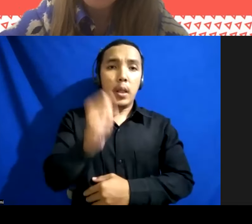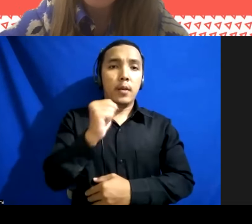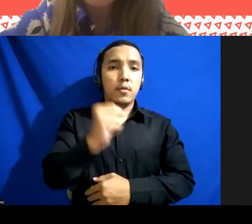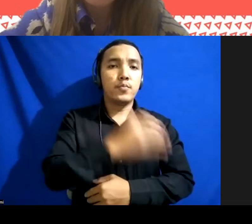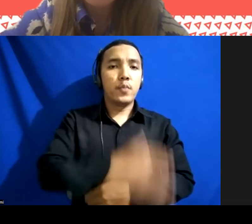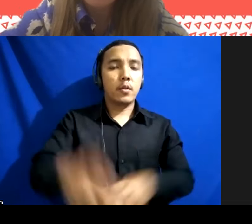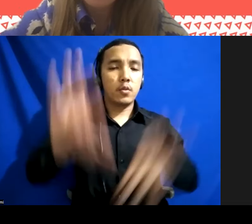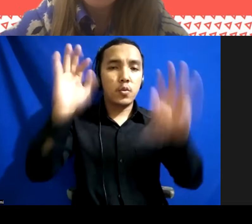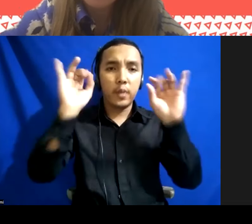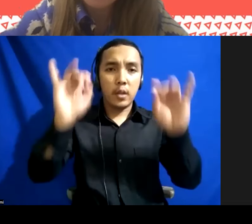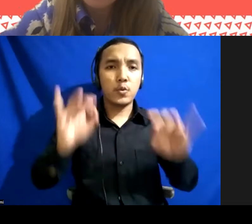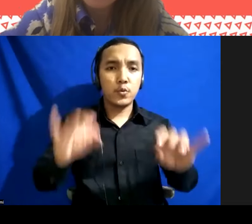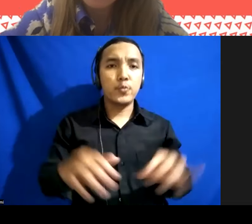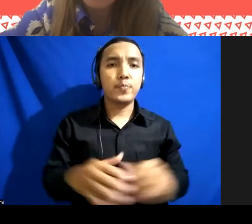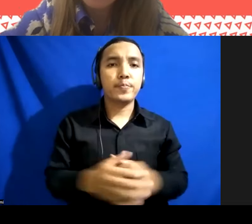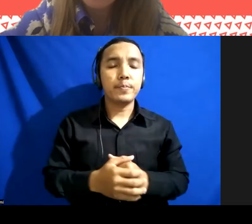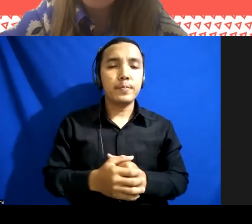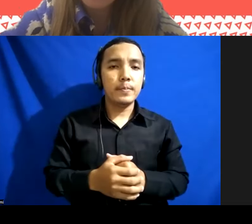all.